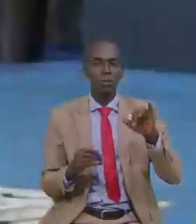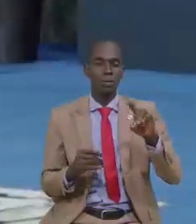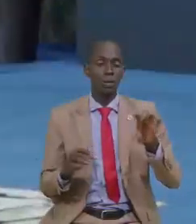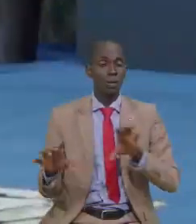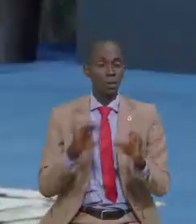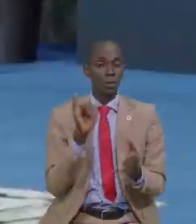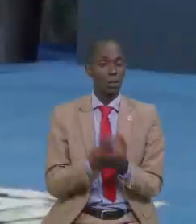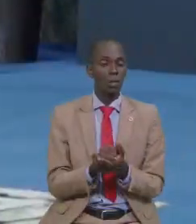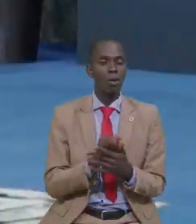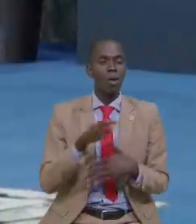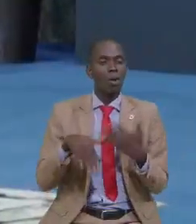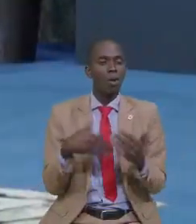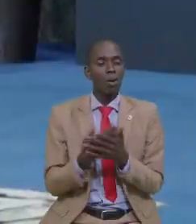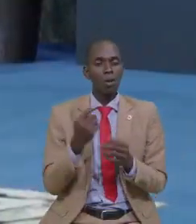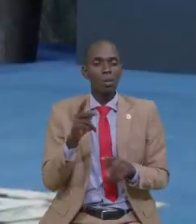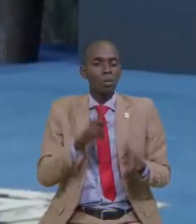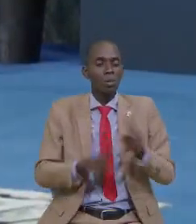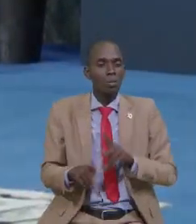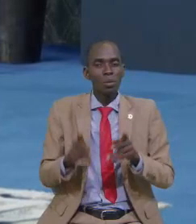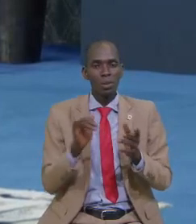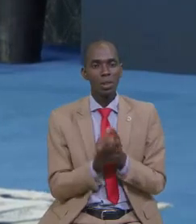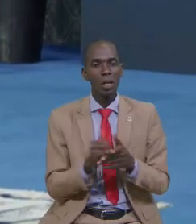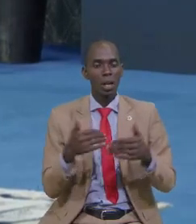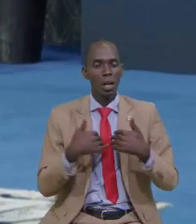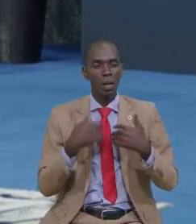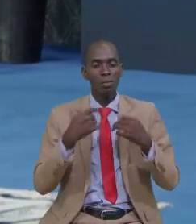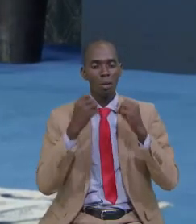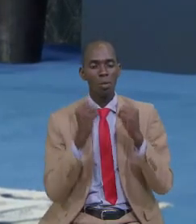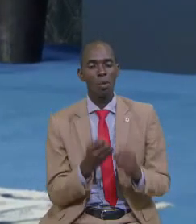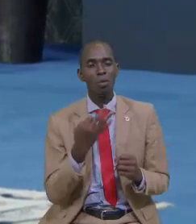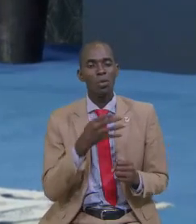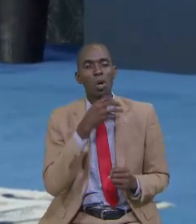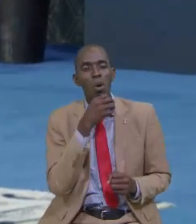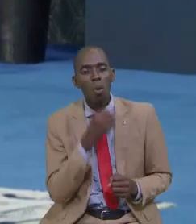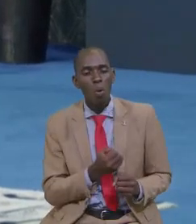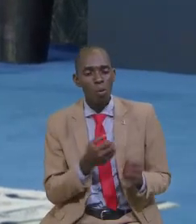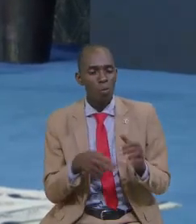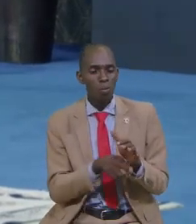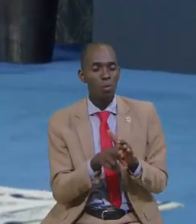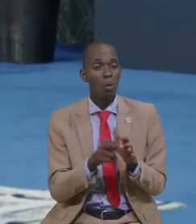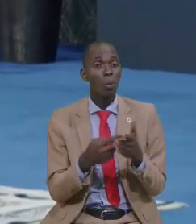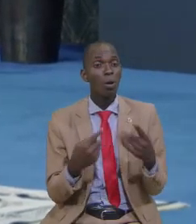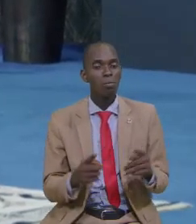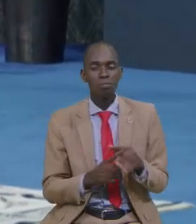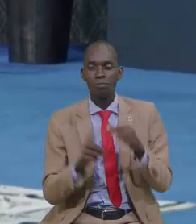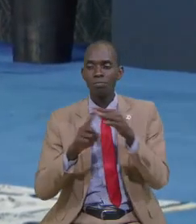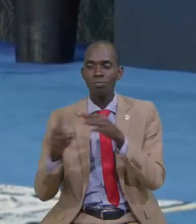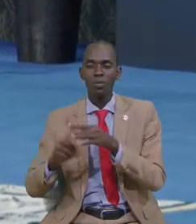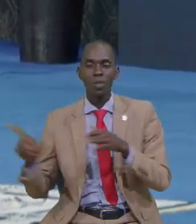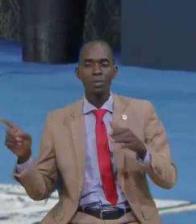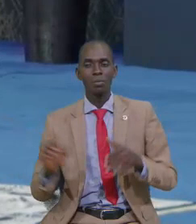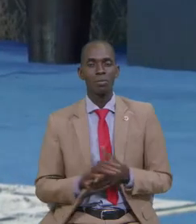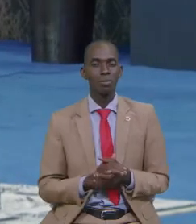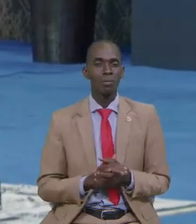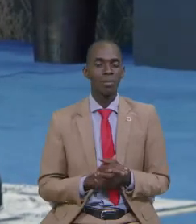people that are the power of the old serpent, they have fled. They can